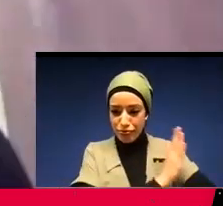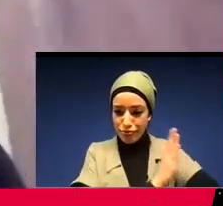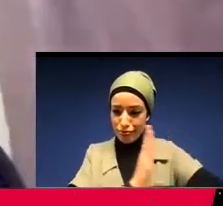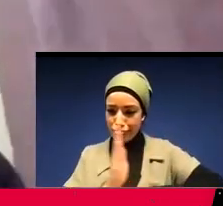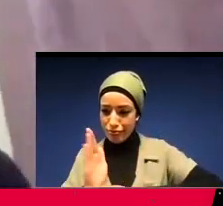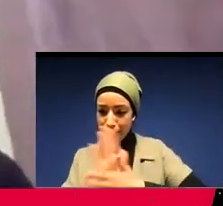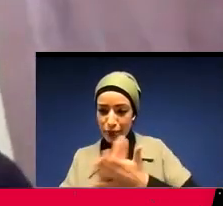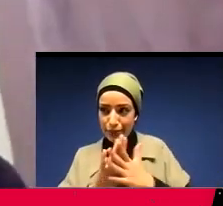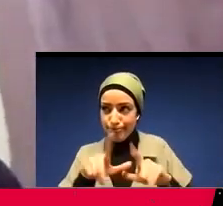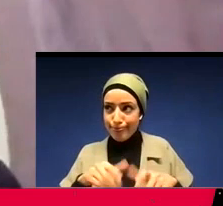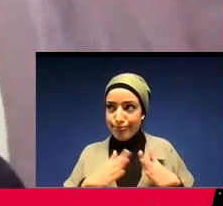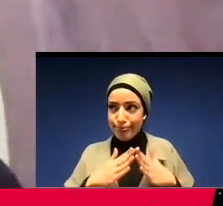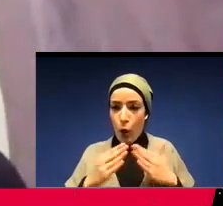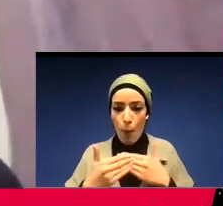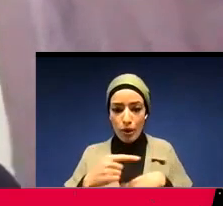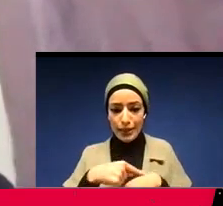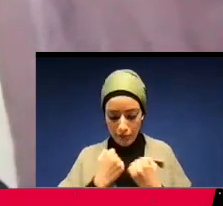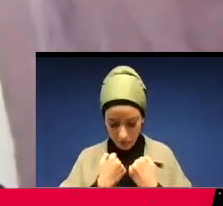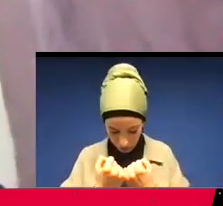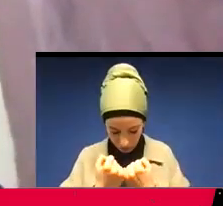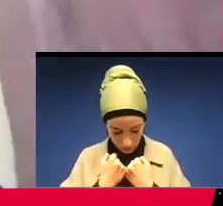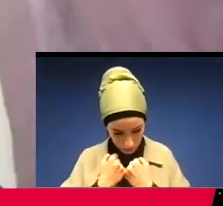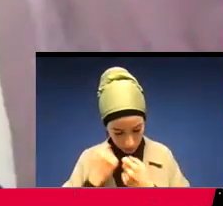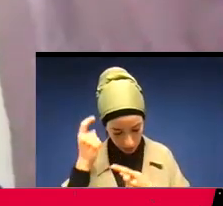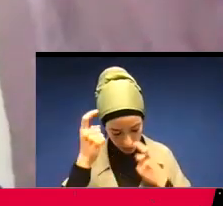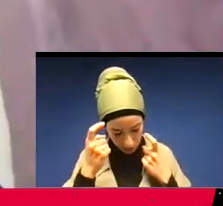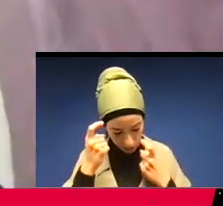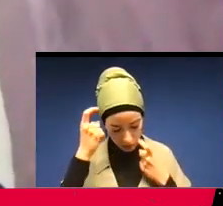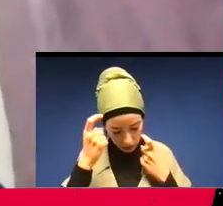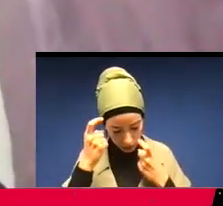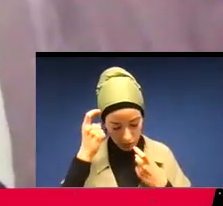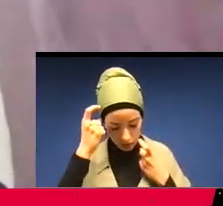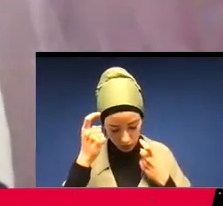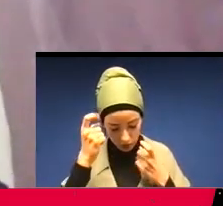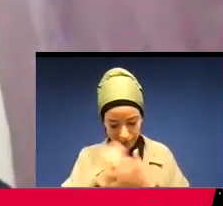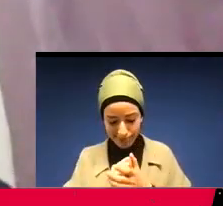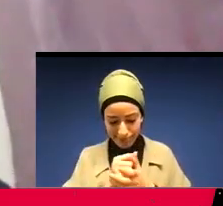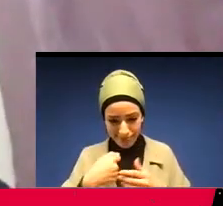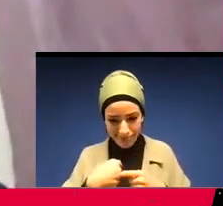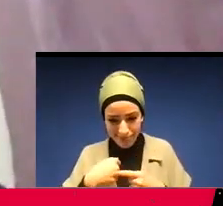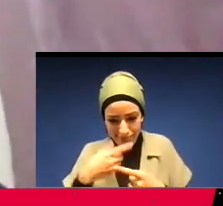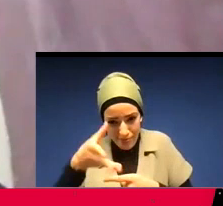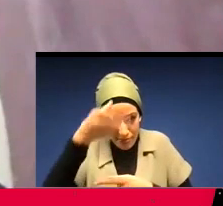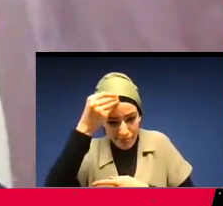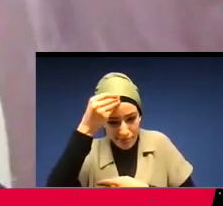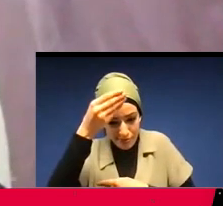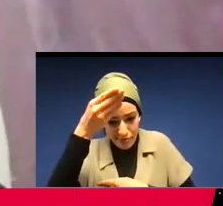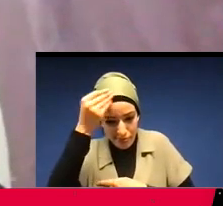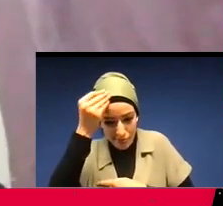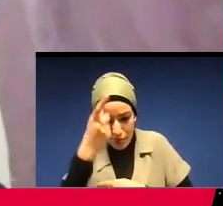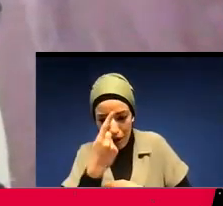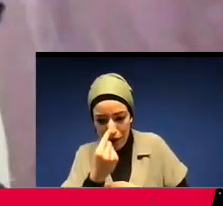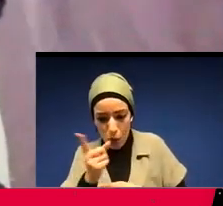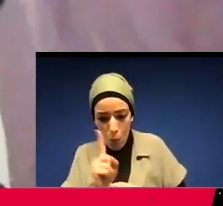pandemic and having more time to reflect and think on my own, this question of what are the